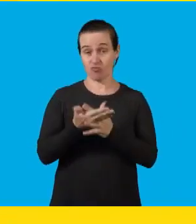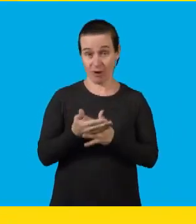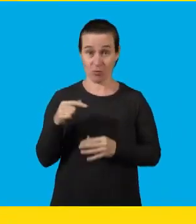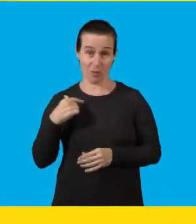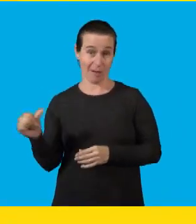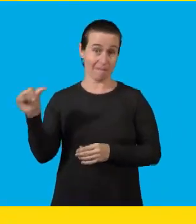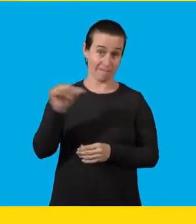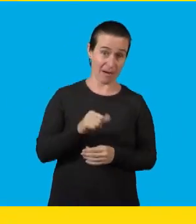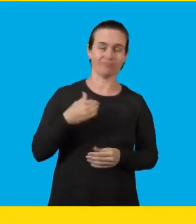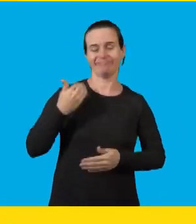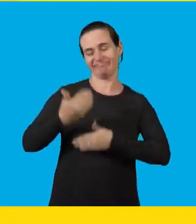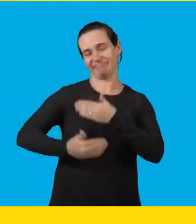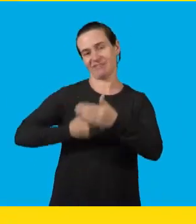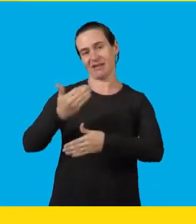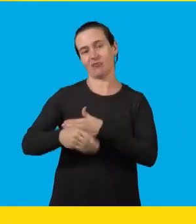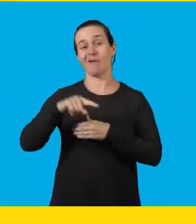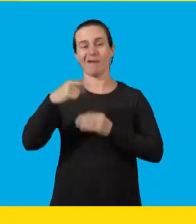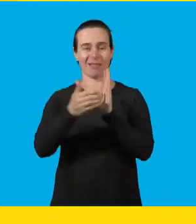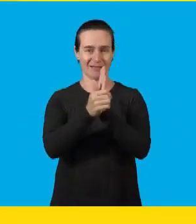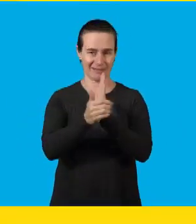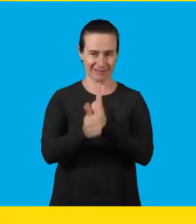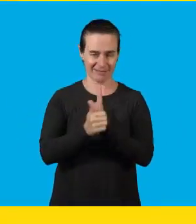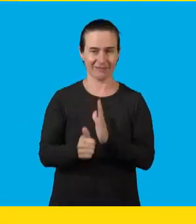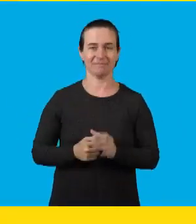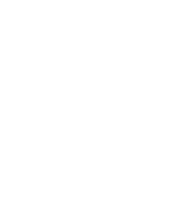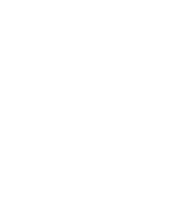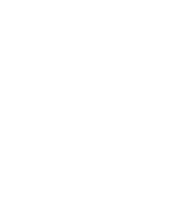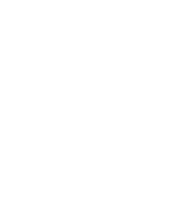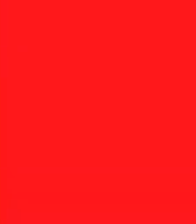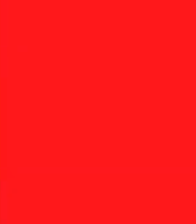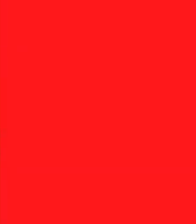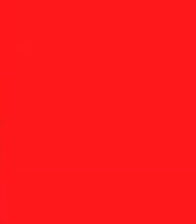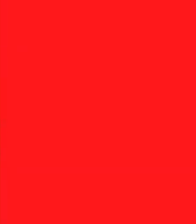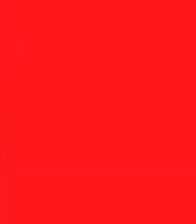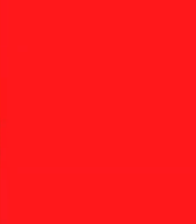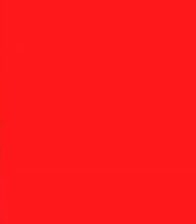break, and then when we come back, we will carry on with other skills.